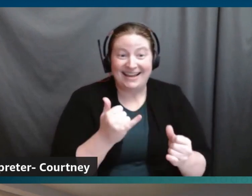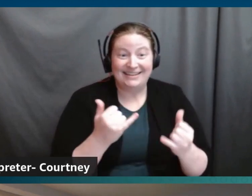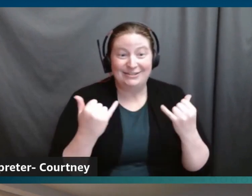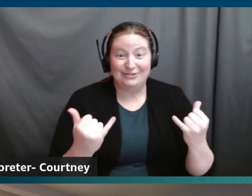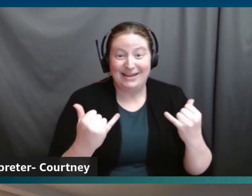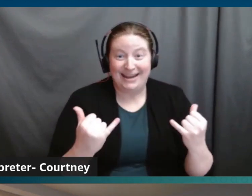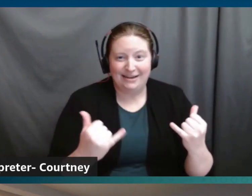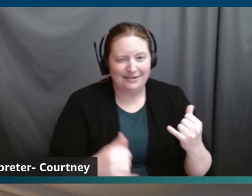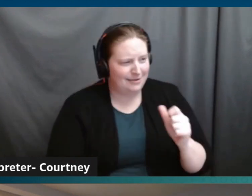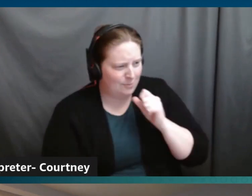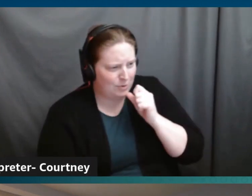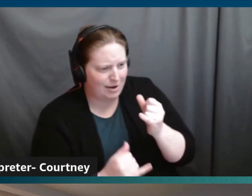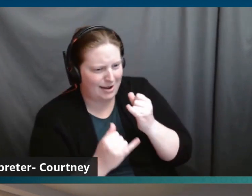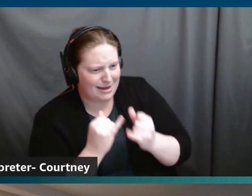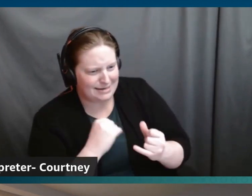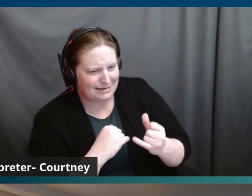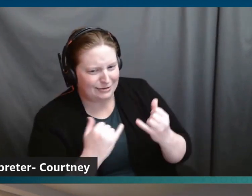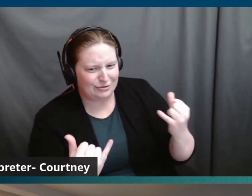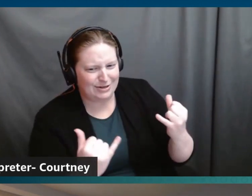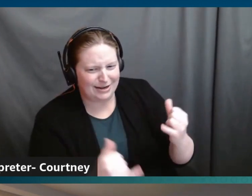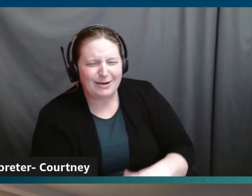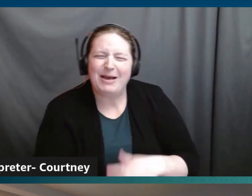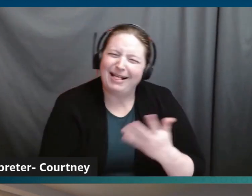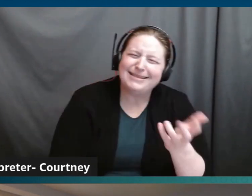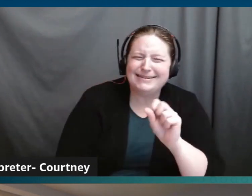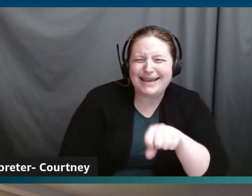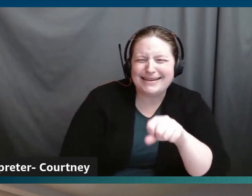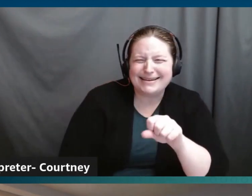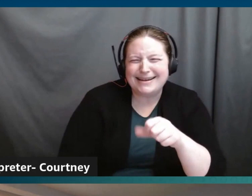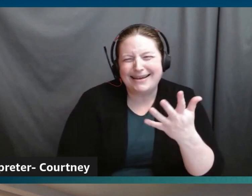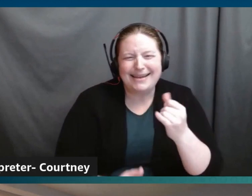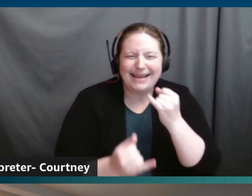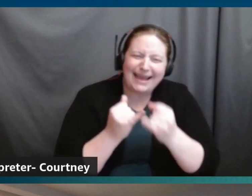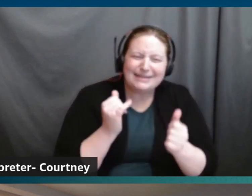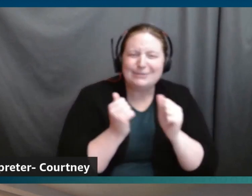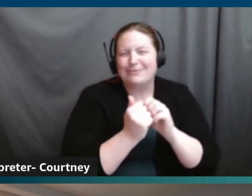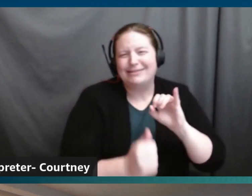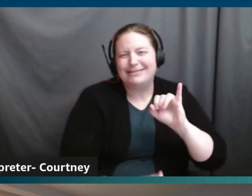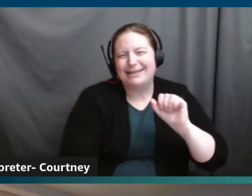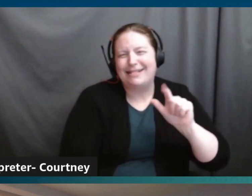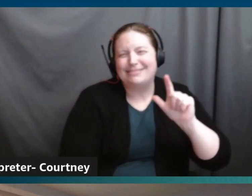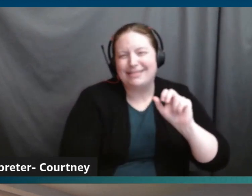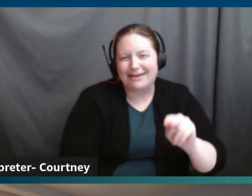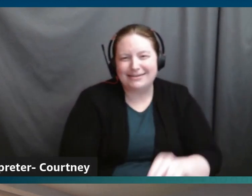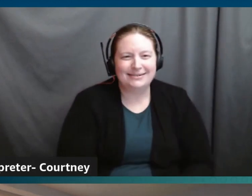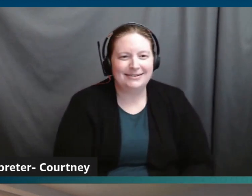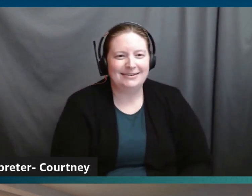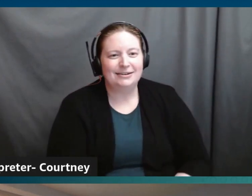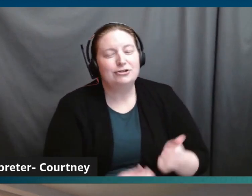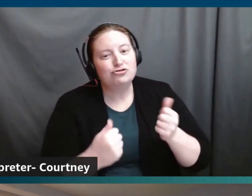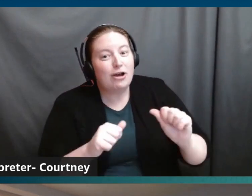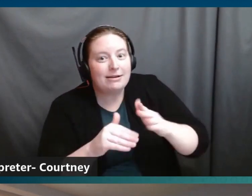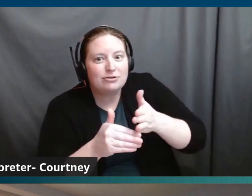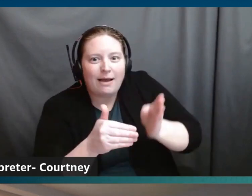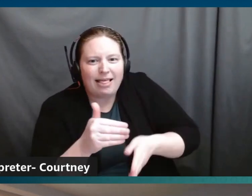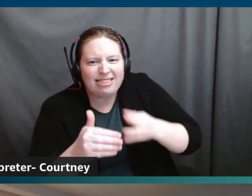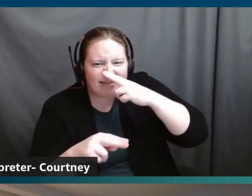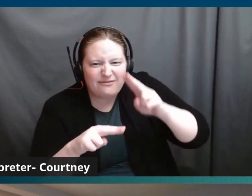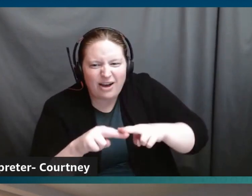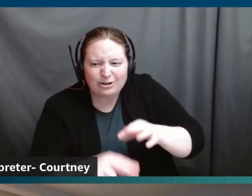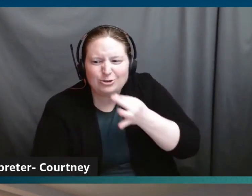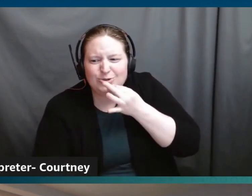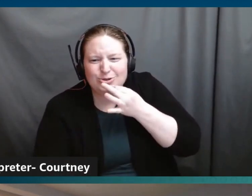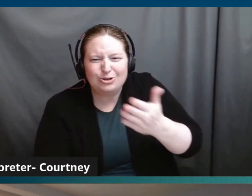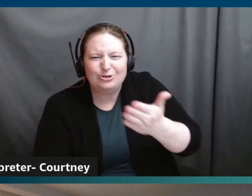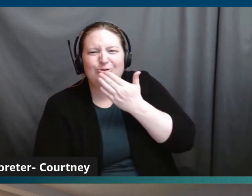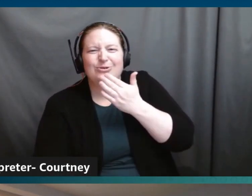not ending today. I don't mean, we're ending with Elon. You're trying to end the fun too soon. No, I